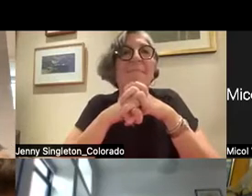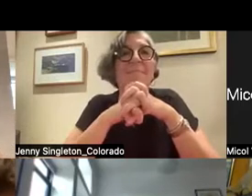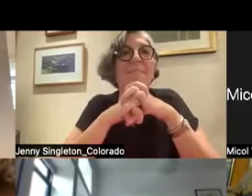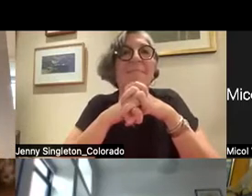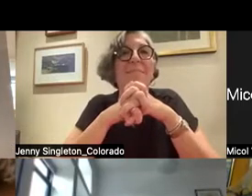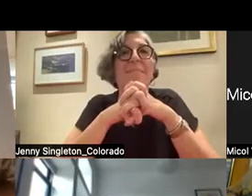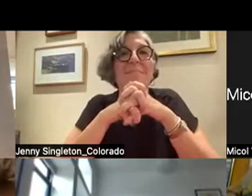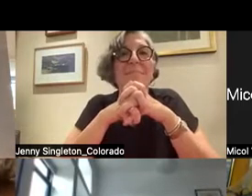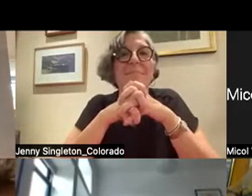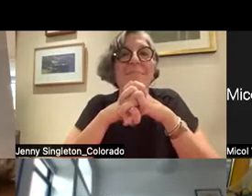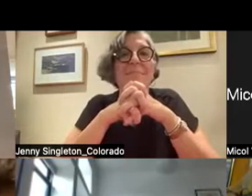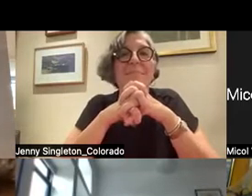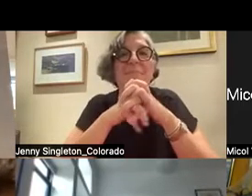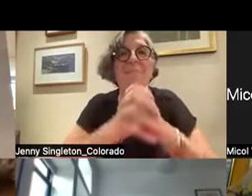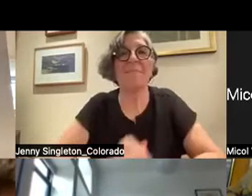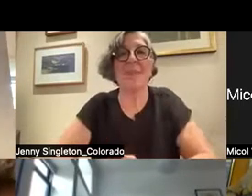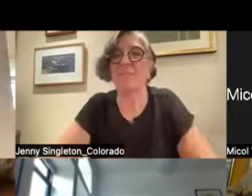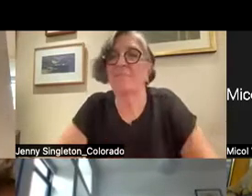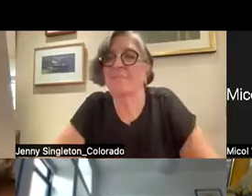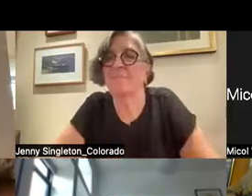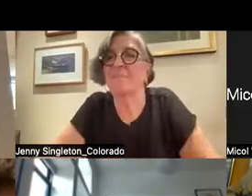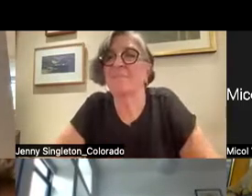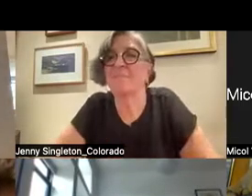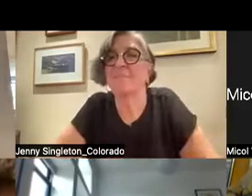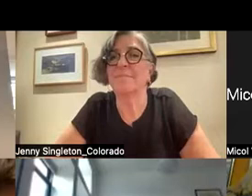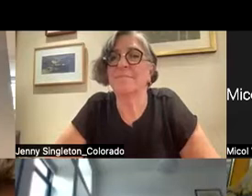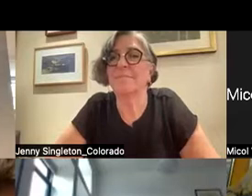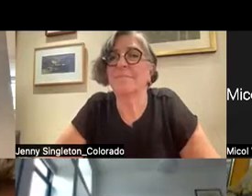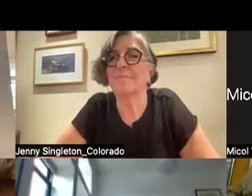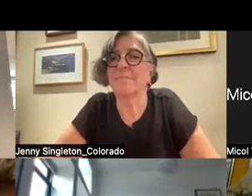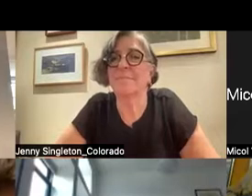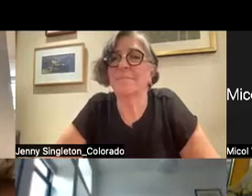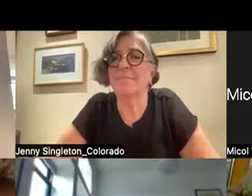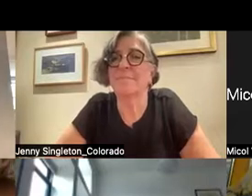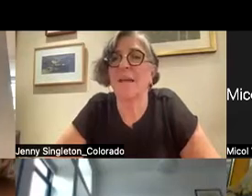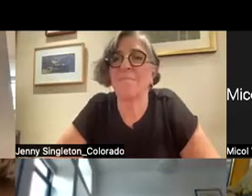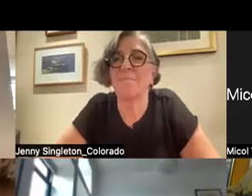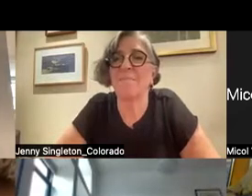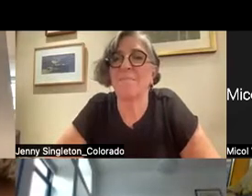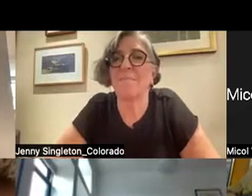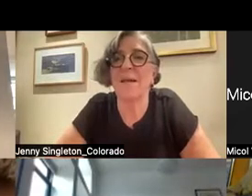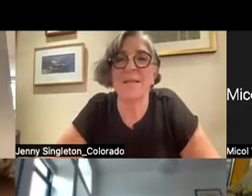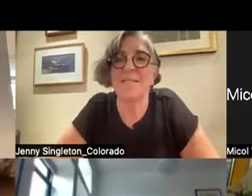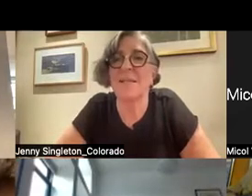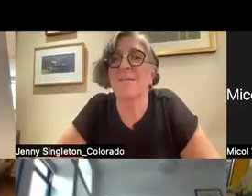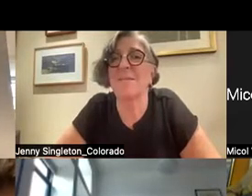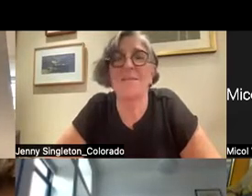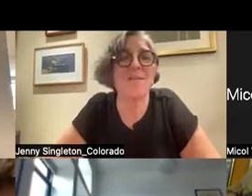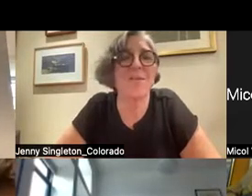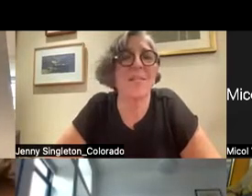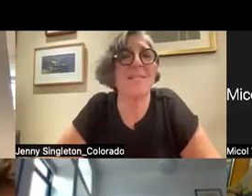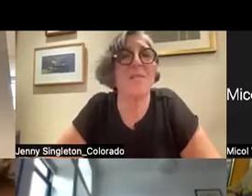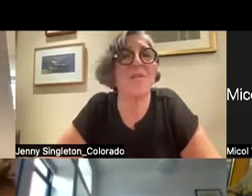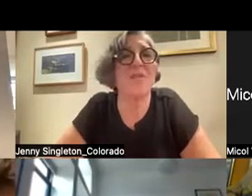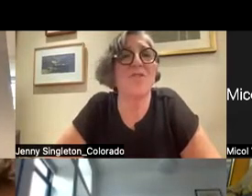that, but yeah, so I think after this, maybe we can wrap it up. So yeah. I guess is